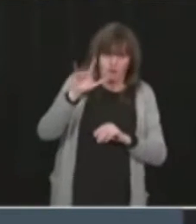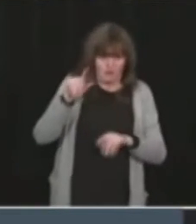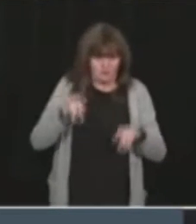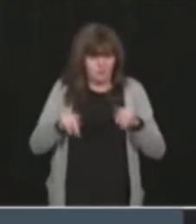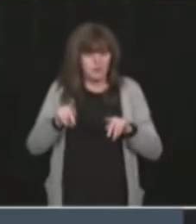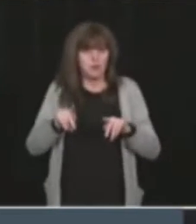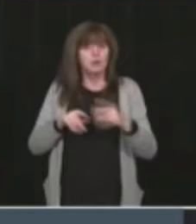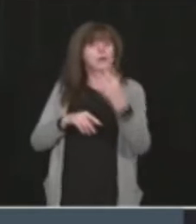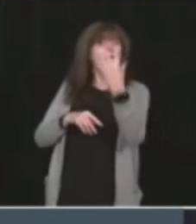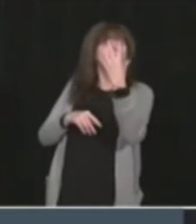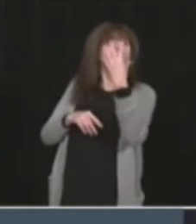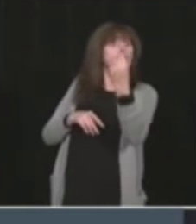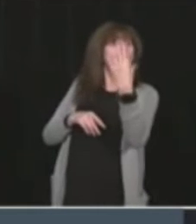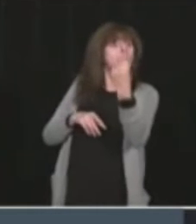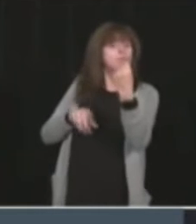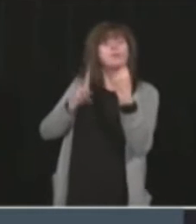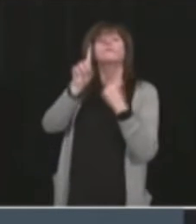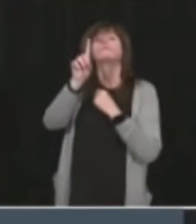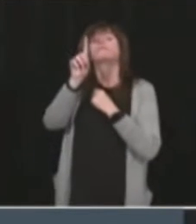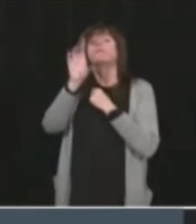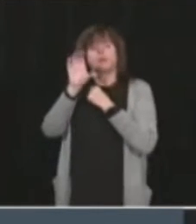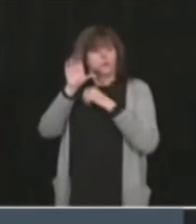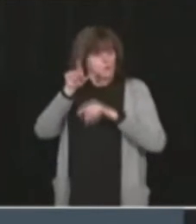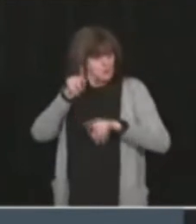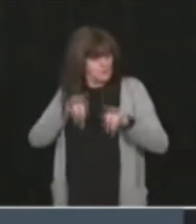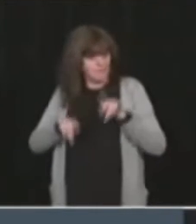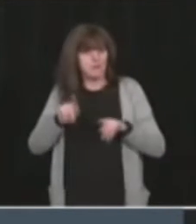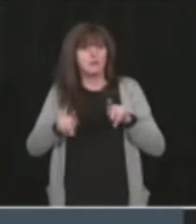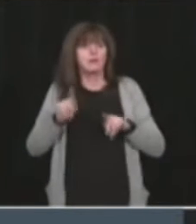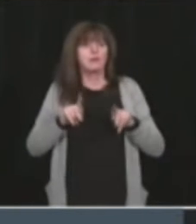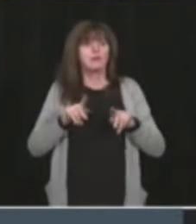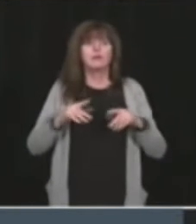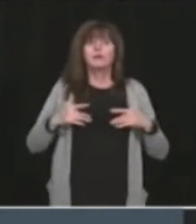to 50 people indoors with no limits outdoors.